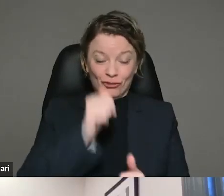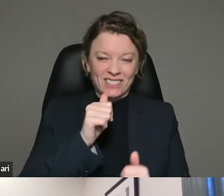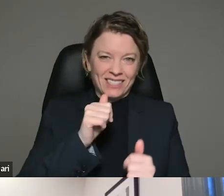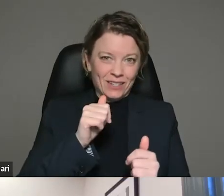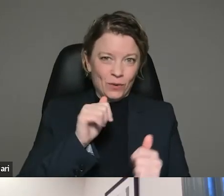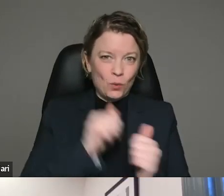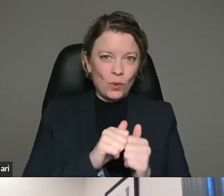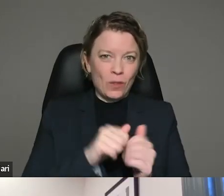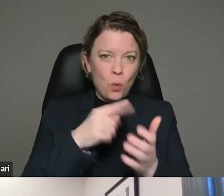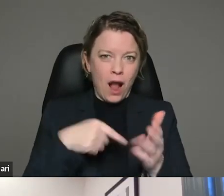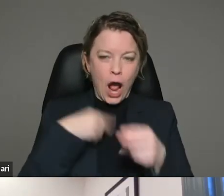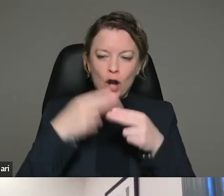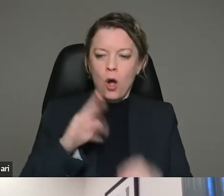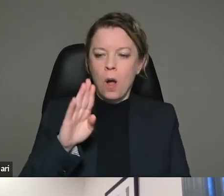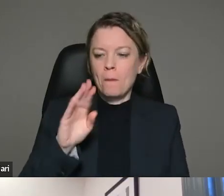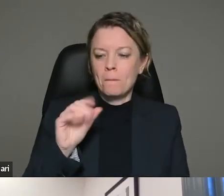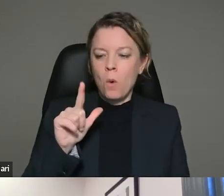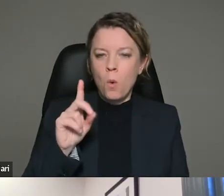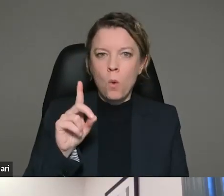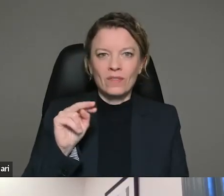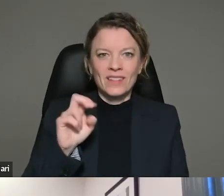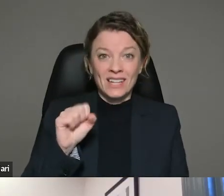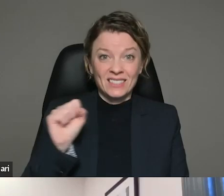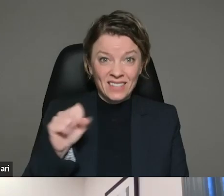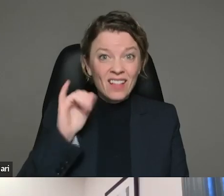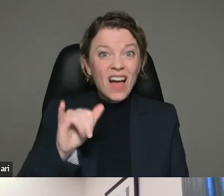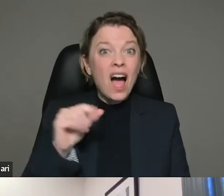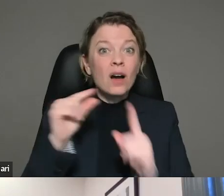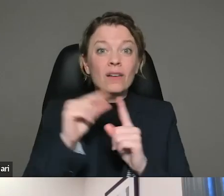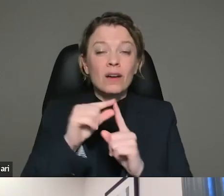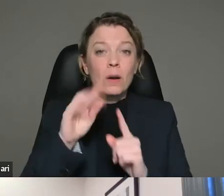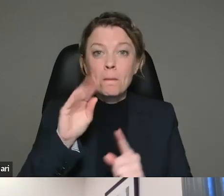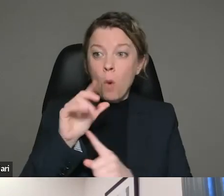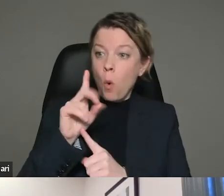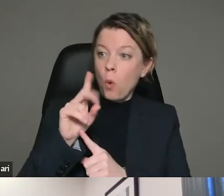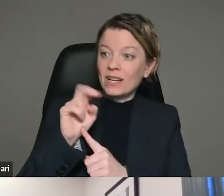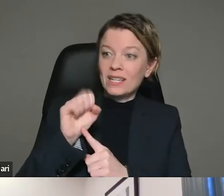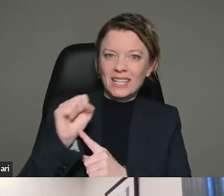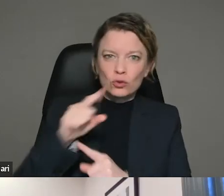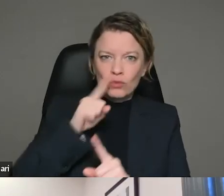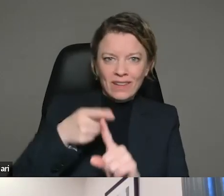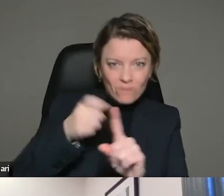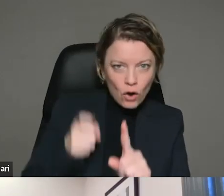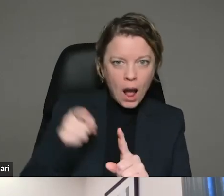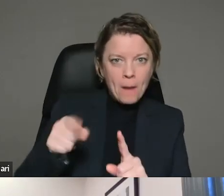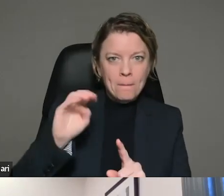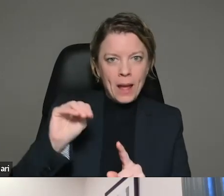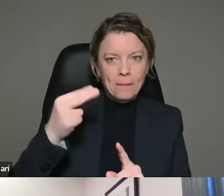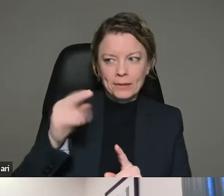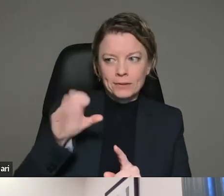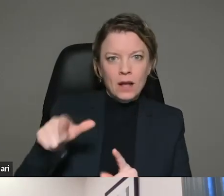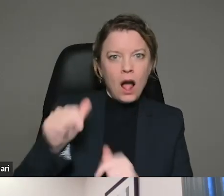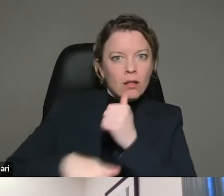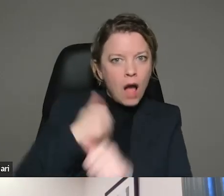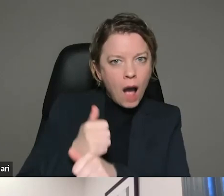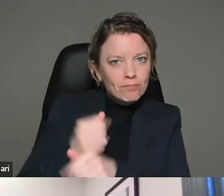as boldness, right? And that phrase boldness comes actually from a Mount Holyoke alum who